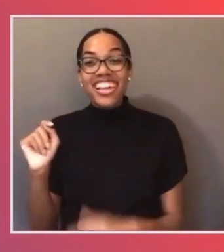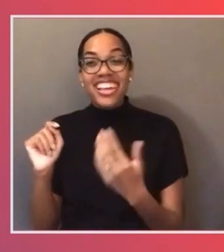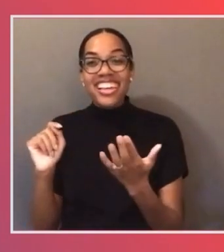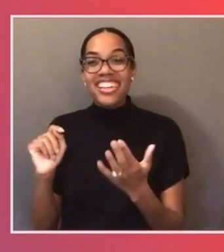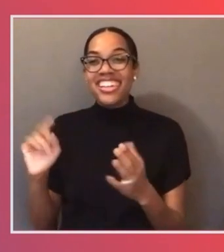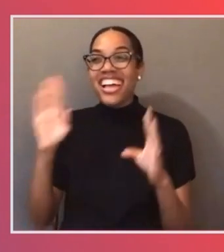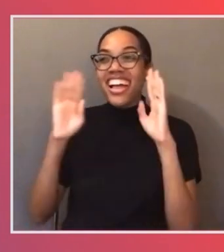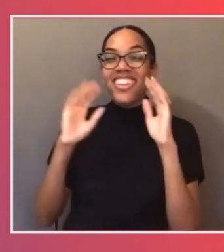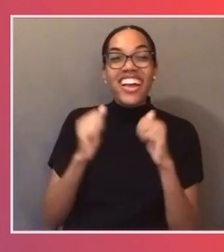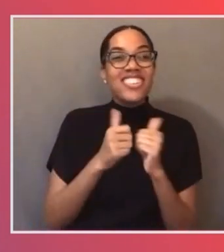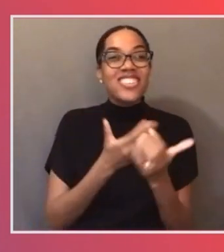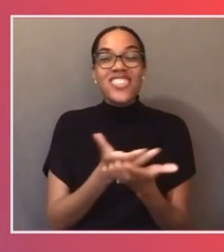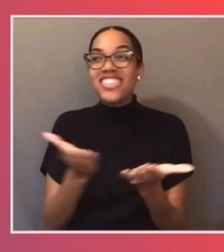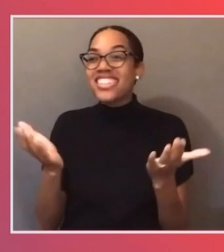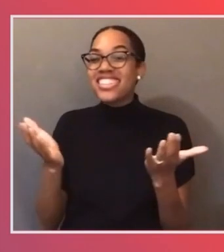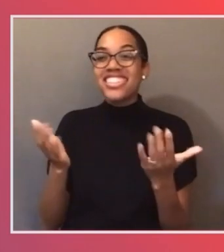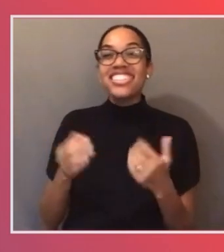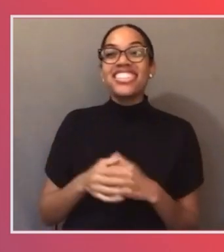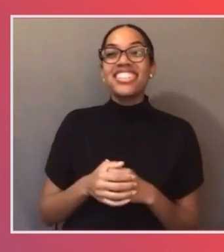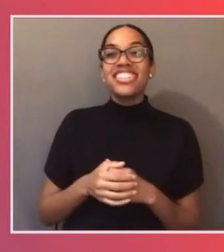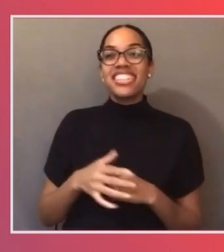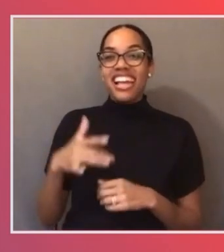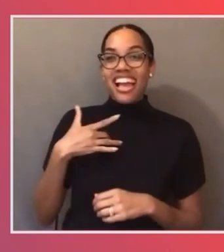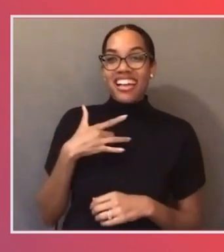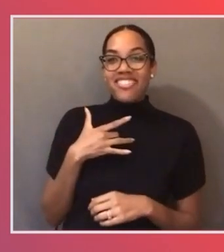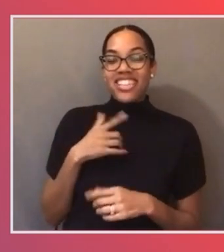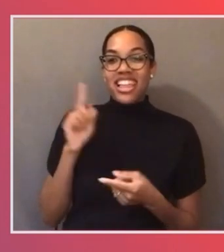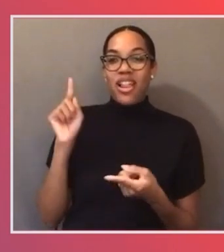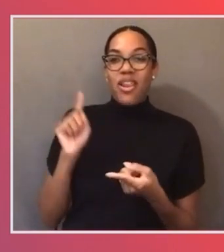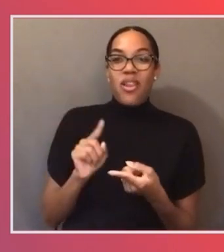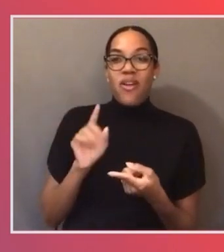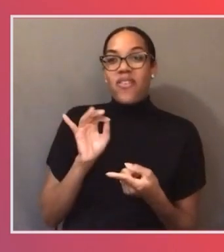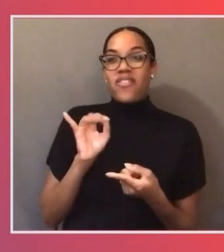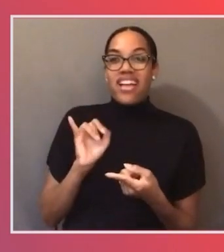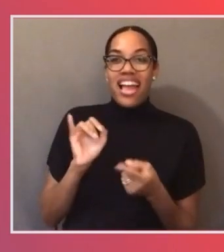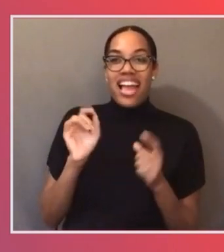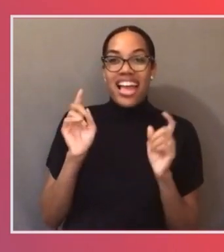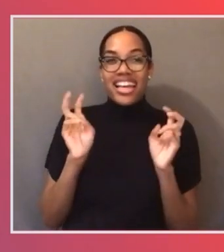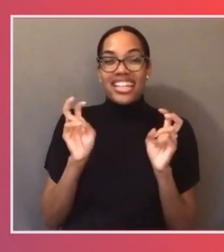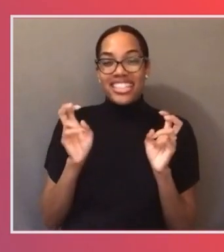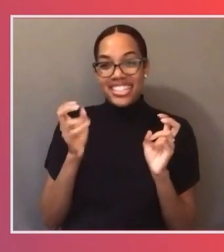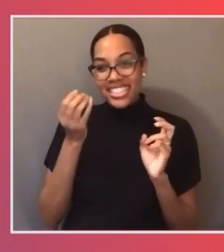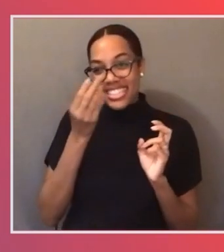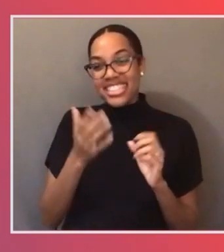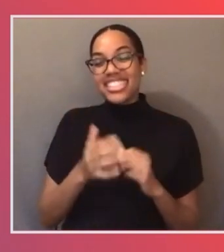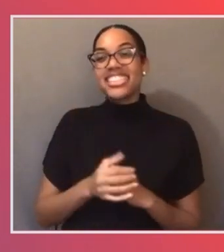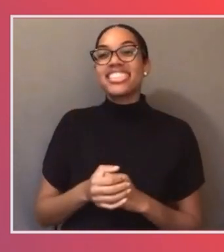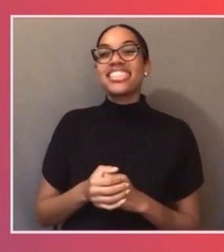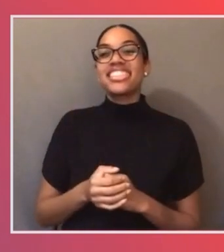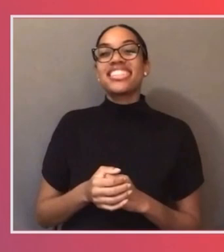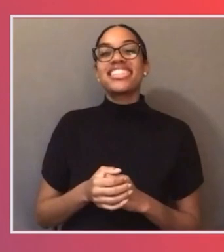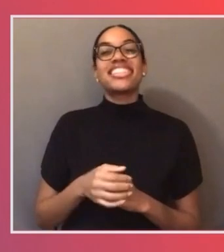over here. Yeah. Scarlett, how you doing? Where you zooming in from?